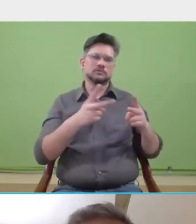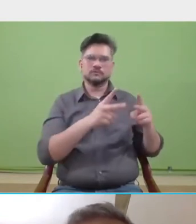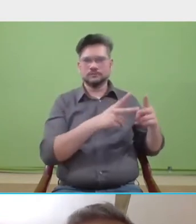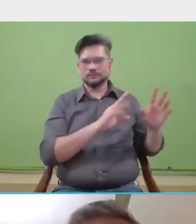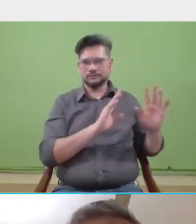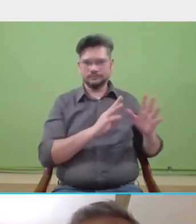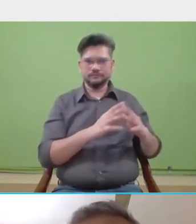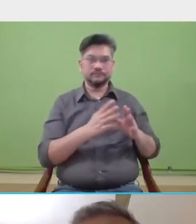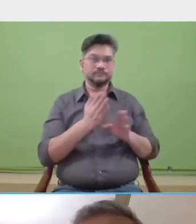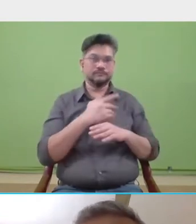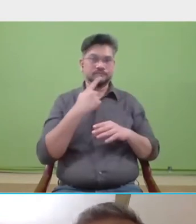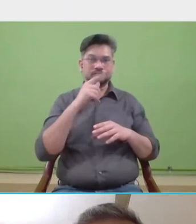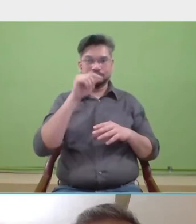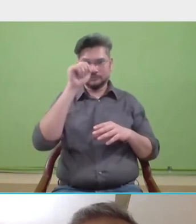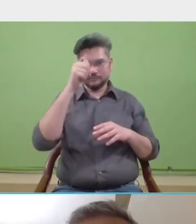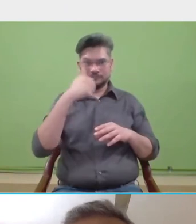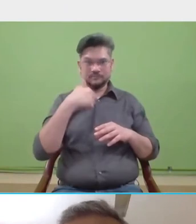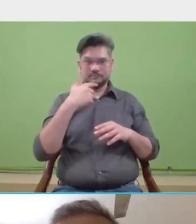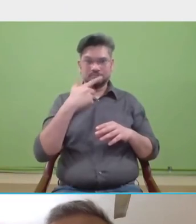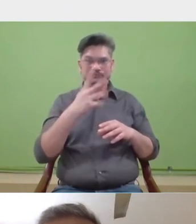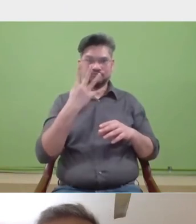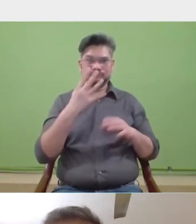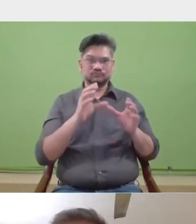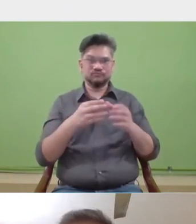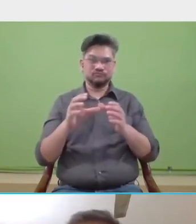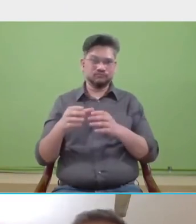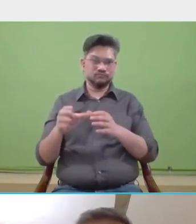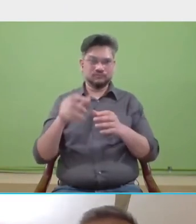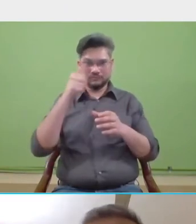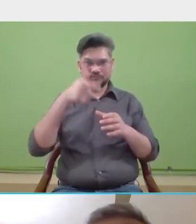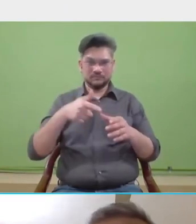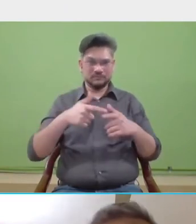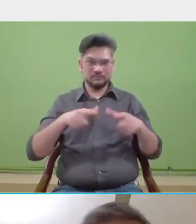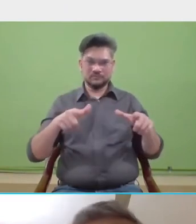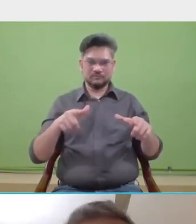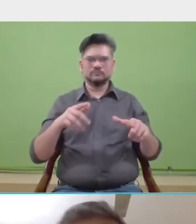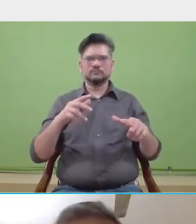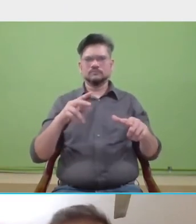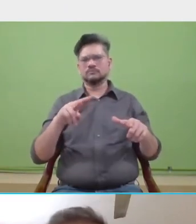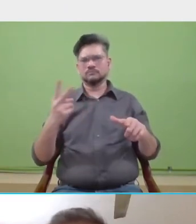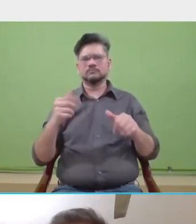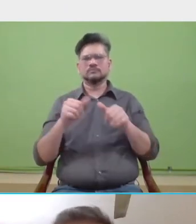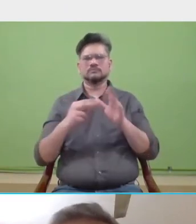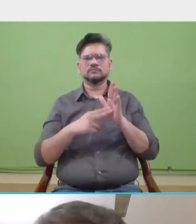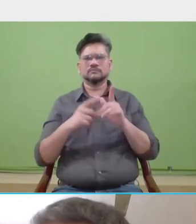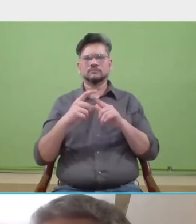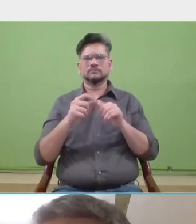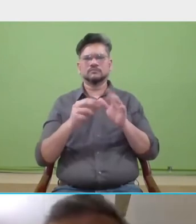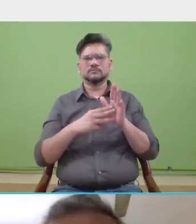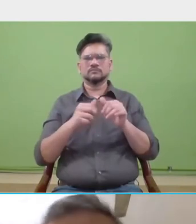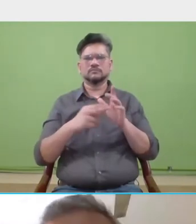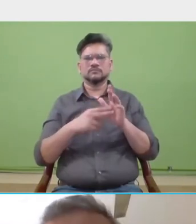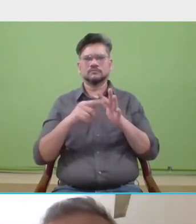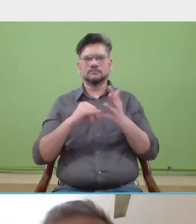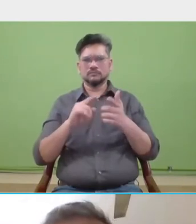four major groups there is also andamanese okay and there is uh nikobari uh not andamanese nikobari is actually part of